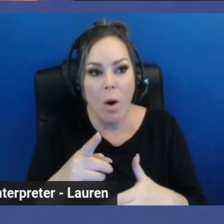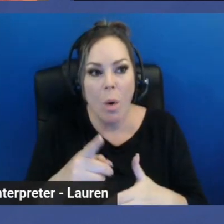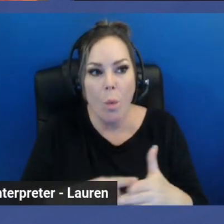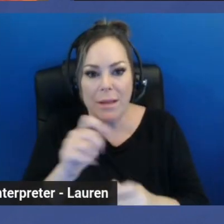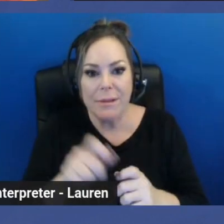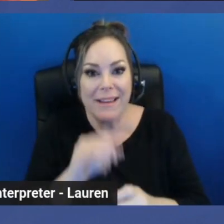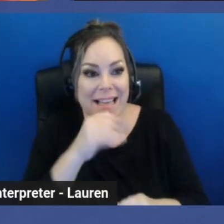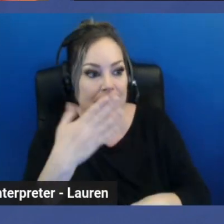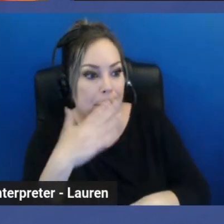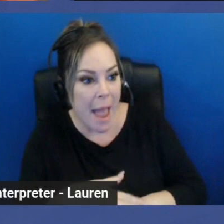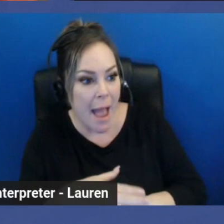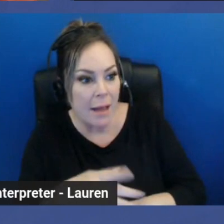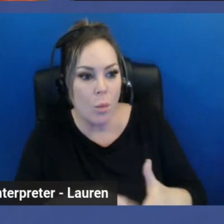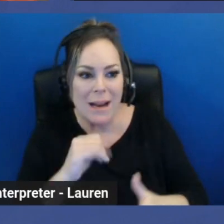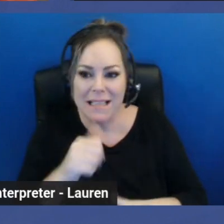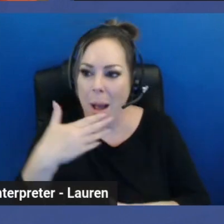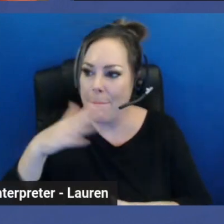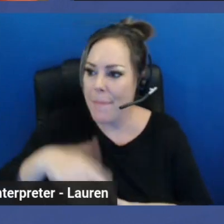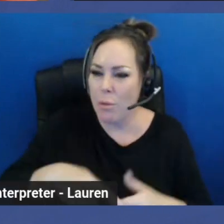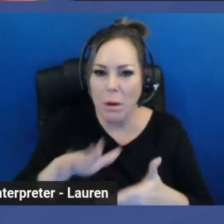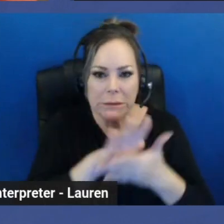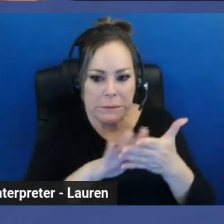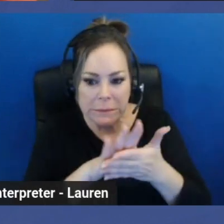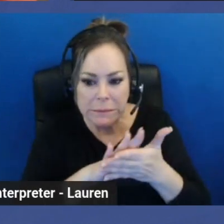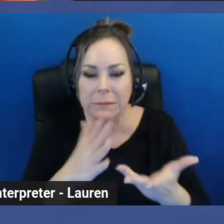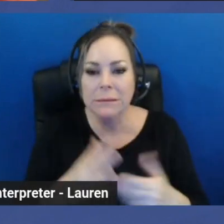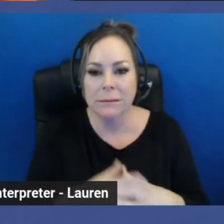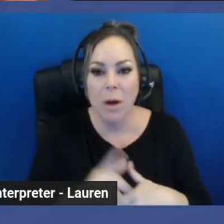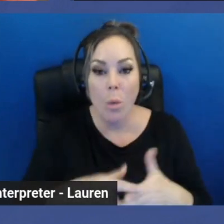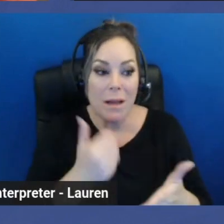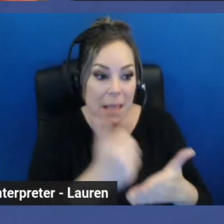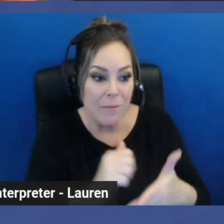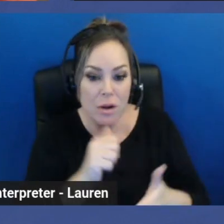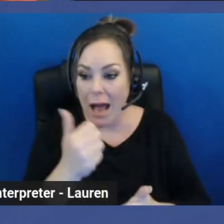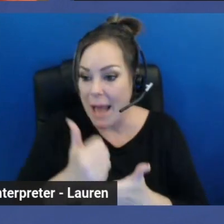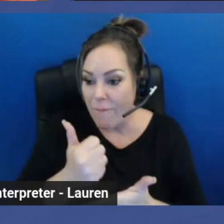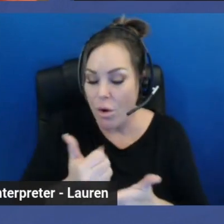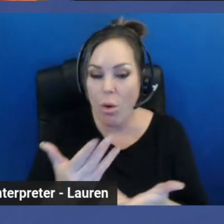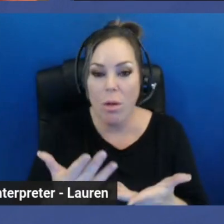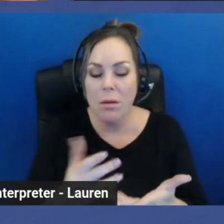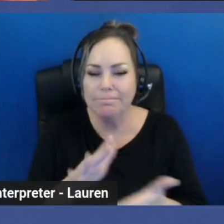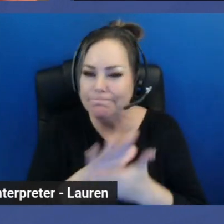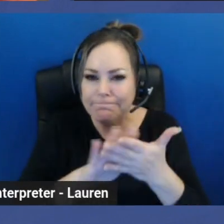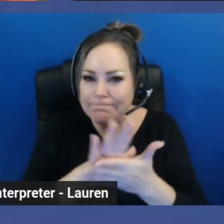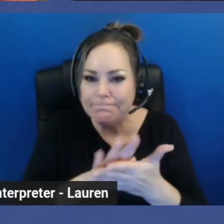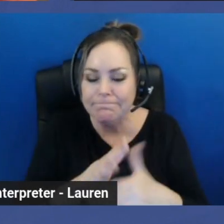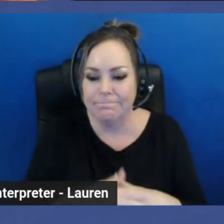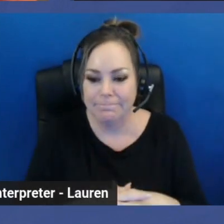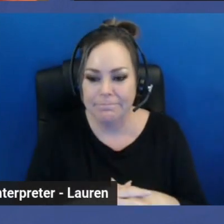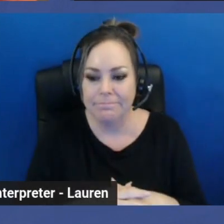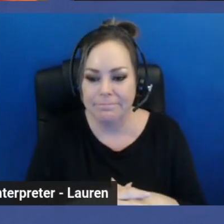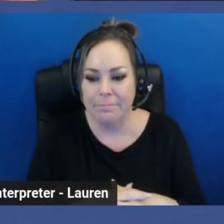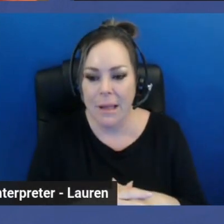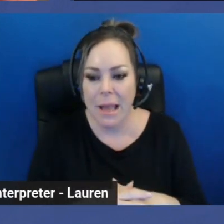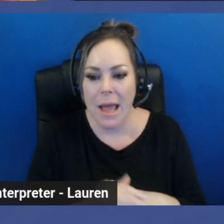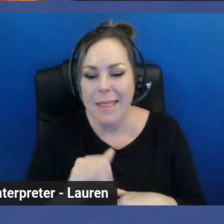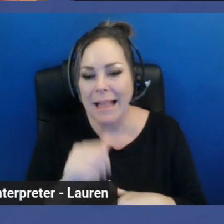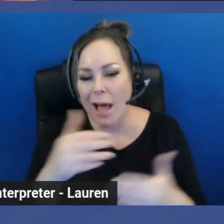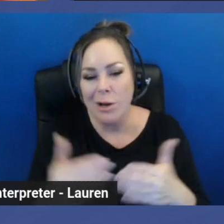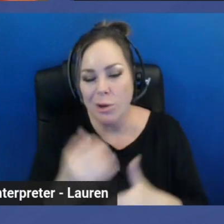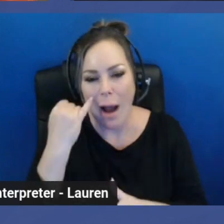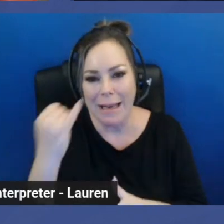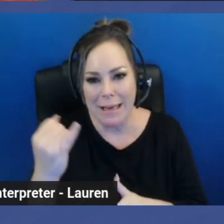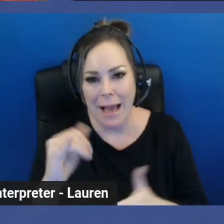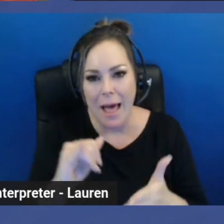isn't, what would actually be helpful, what isn't helpful. So that's kind of a trend I've been noticing. And in some ways it's not new, right? I mean, I think that's the idea of a